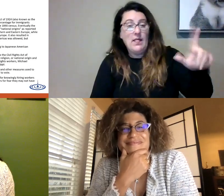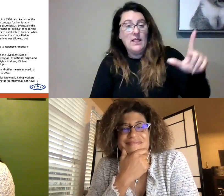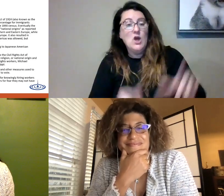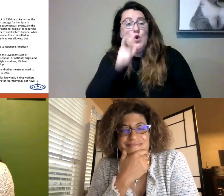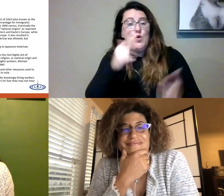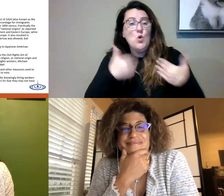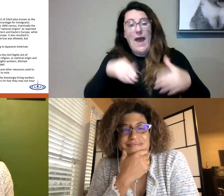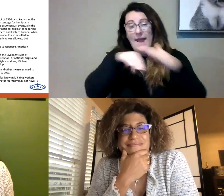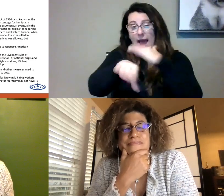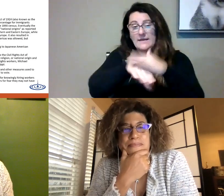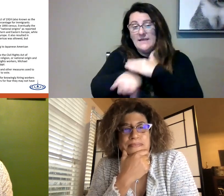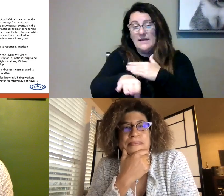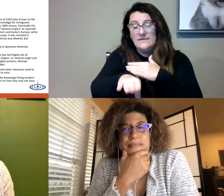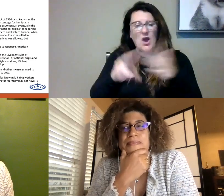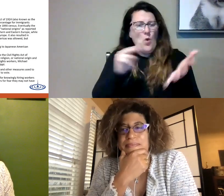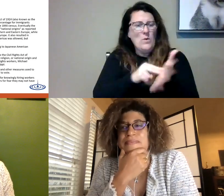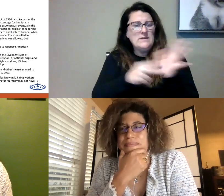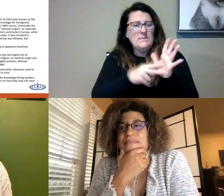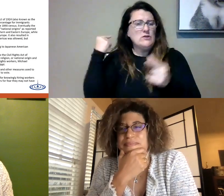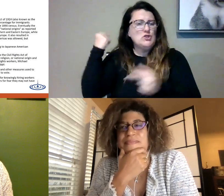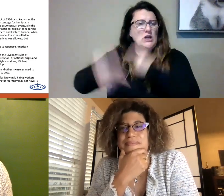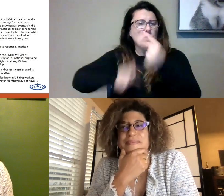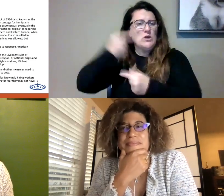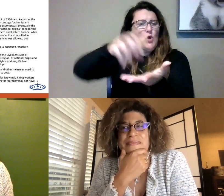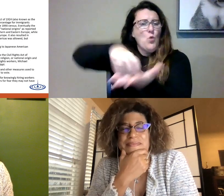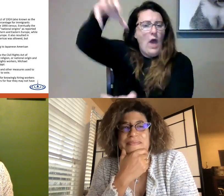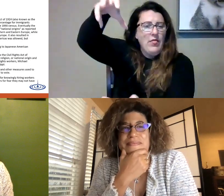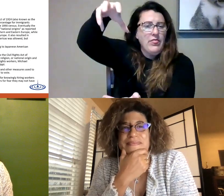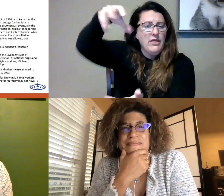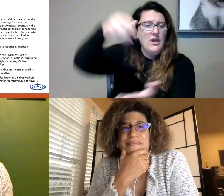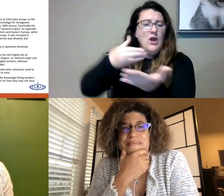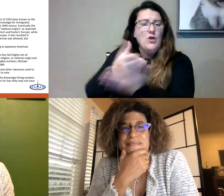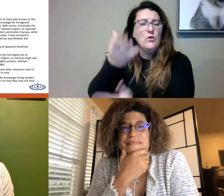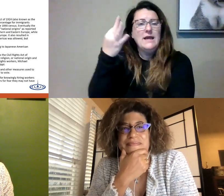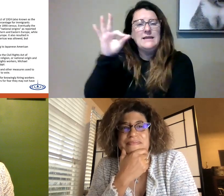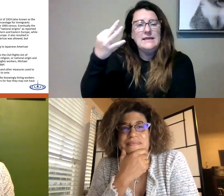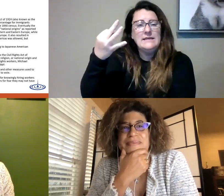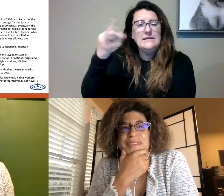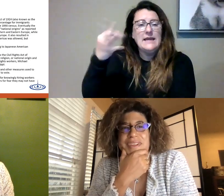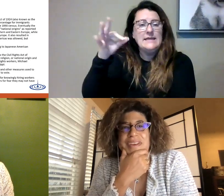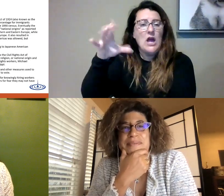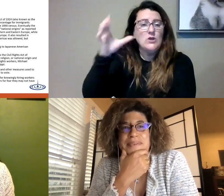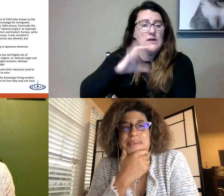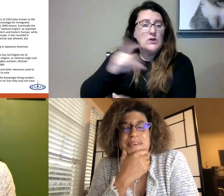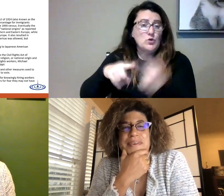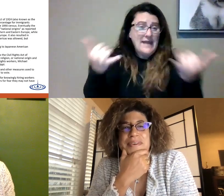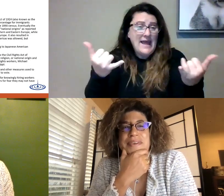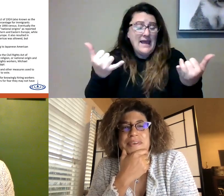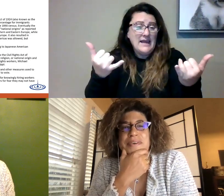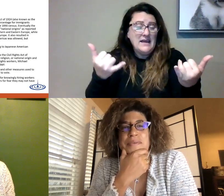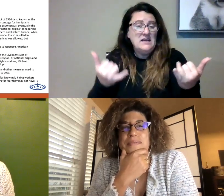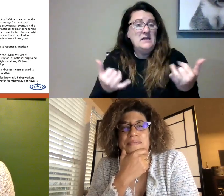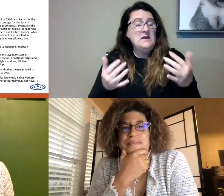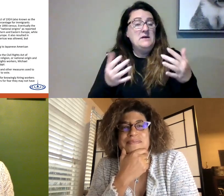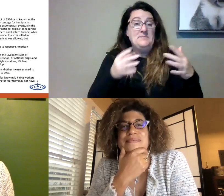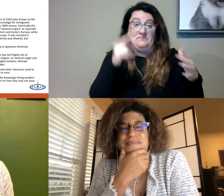that access and what does that mean for generational wealth through the 1900s and to today. And so, you know, on one hand,